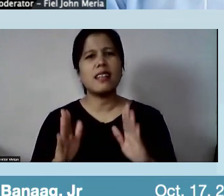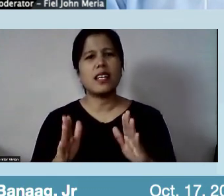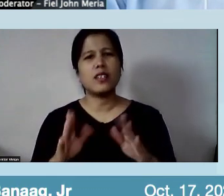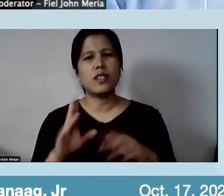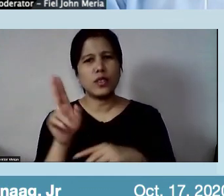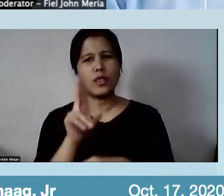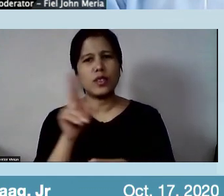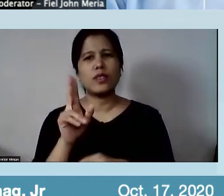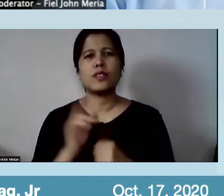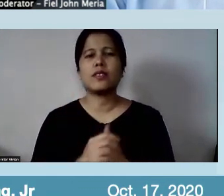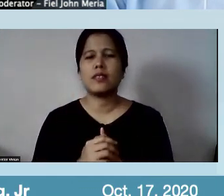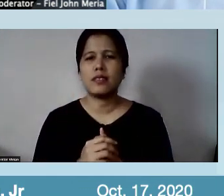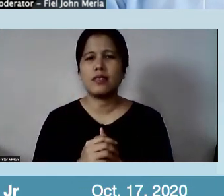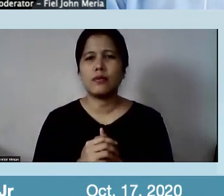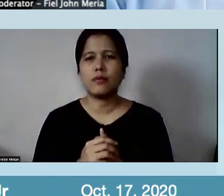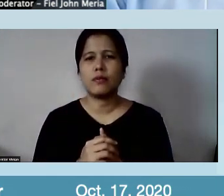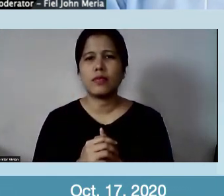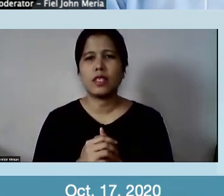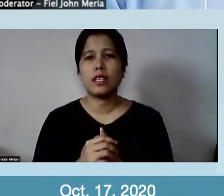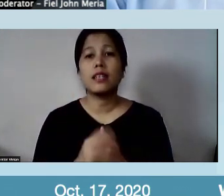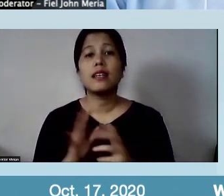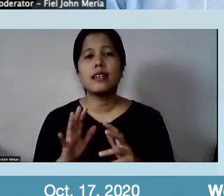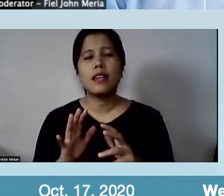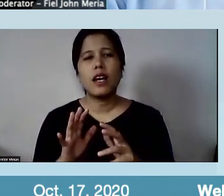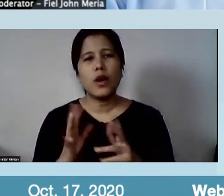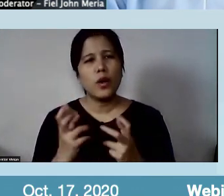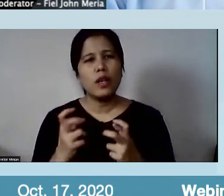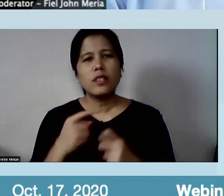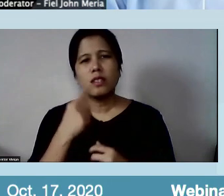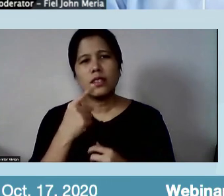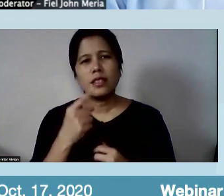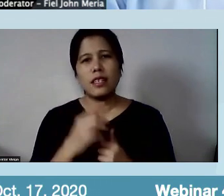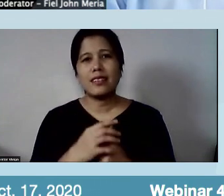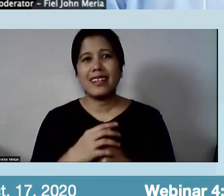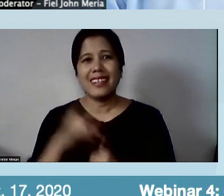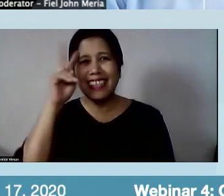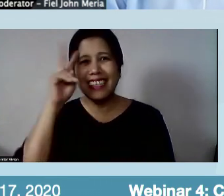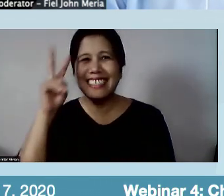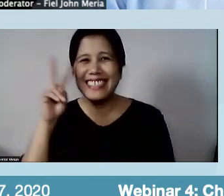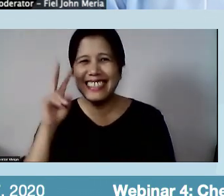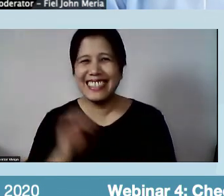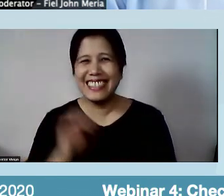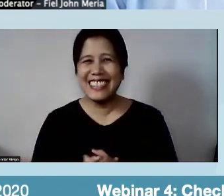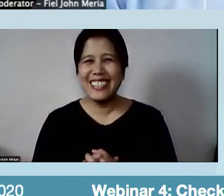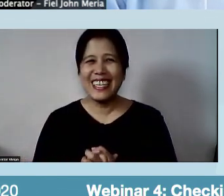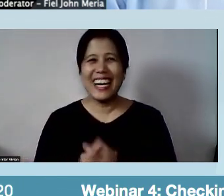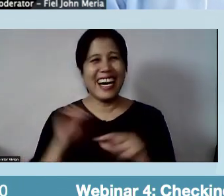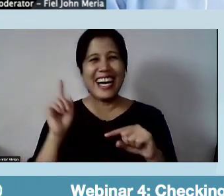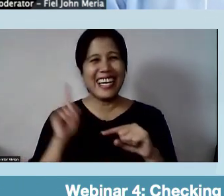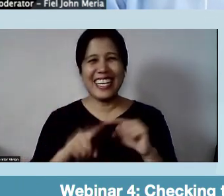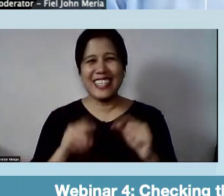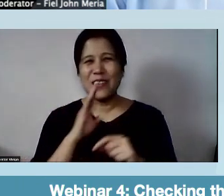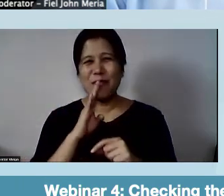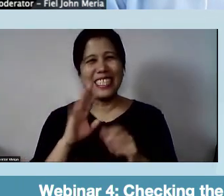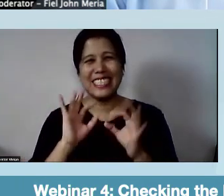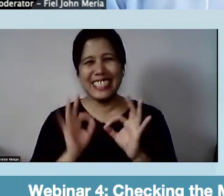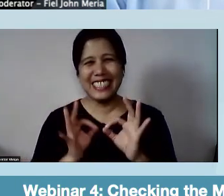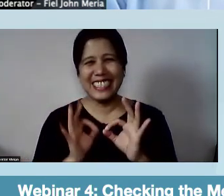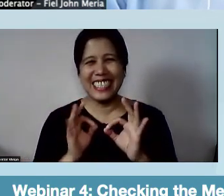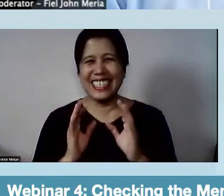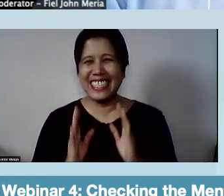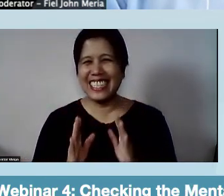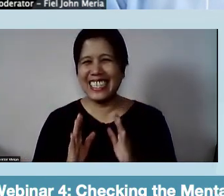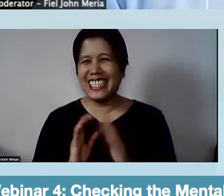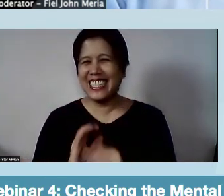our stimulants for that. I just want to say special thank you to Vivian. I don't think I cannot be an interpreter. Can you